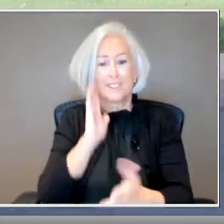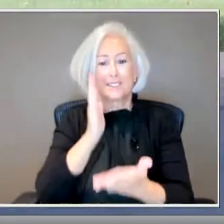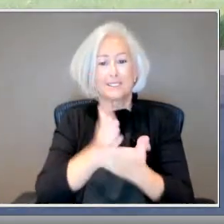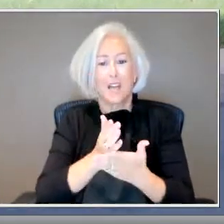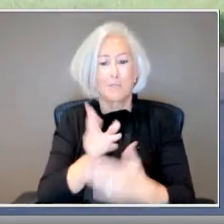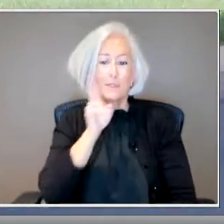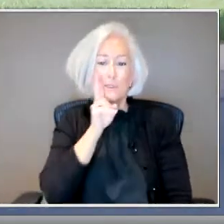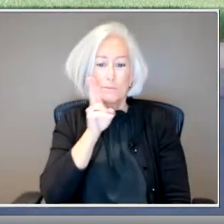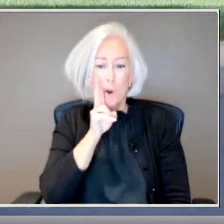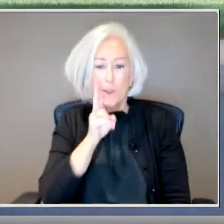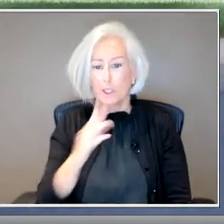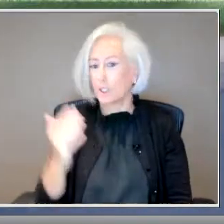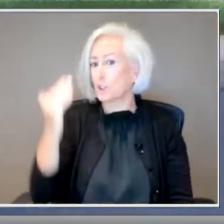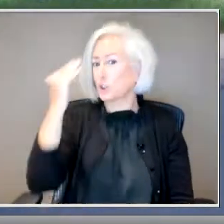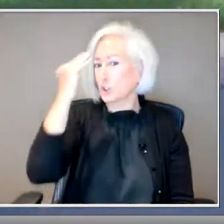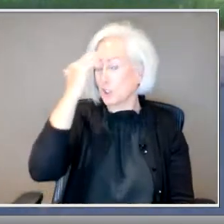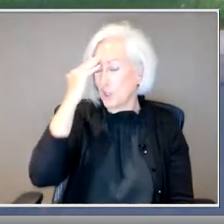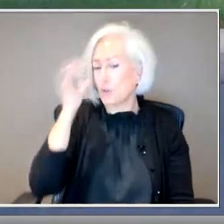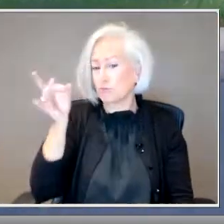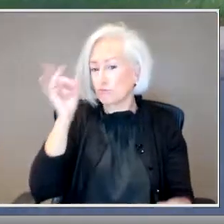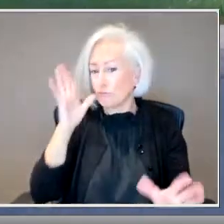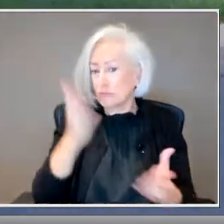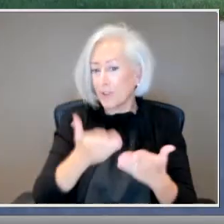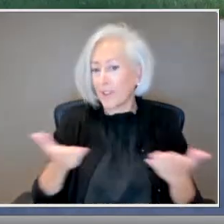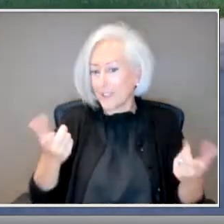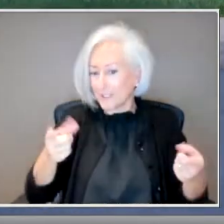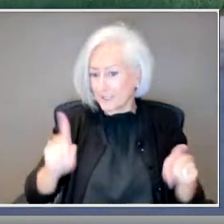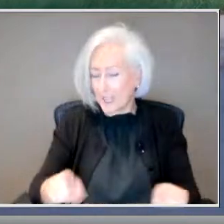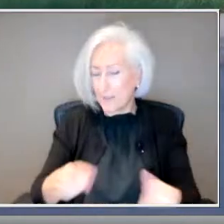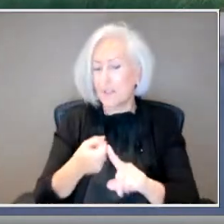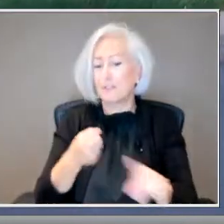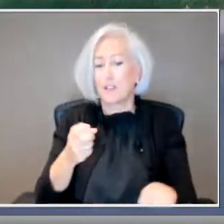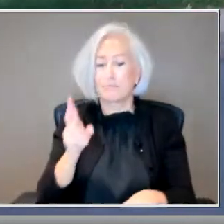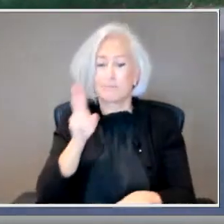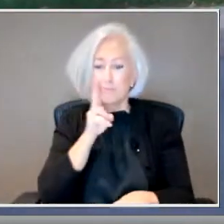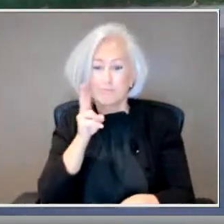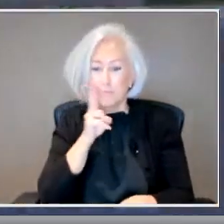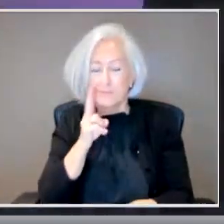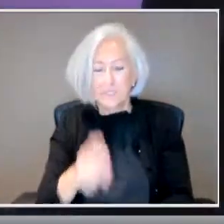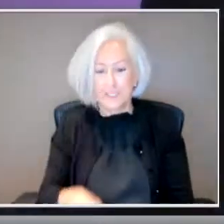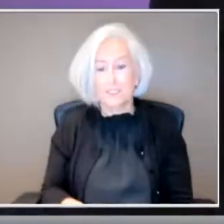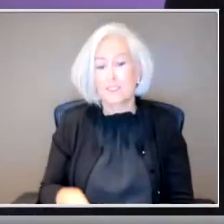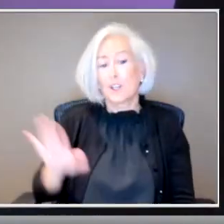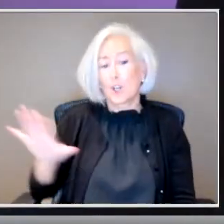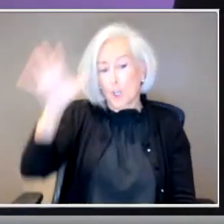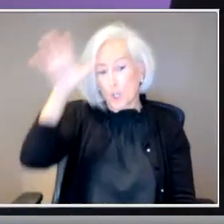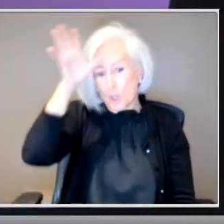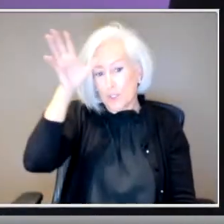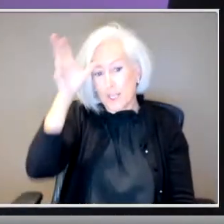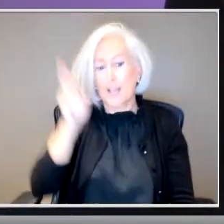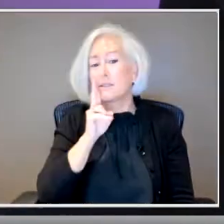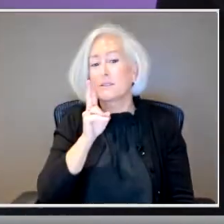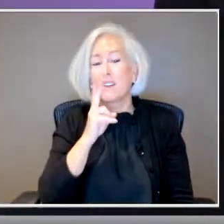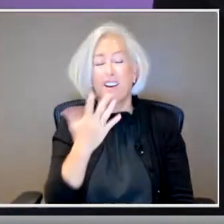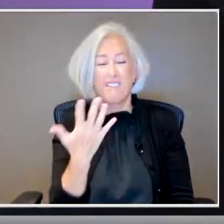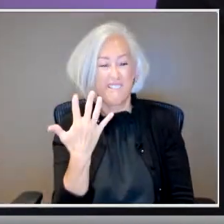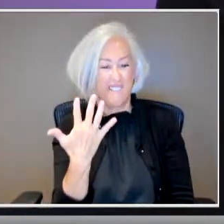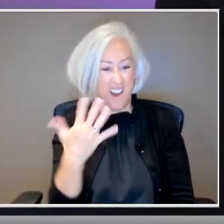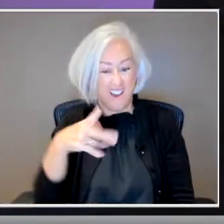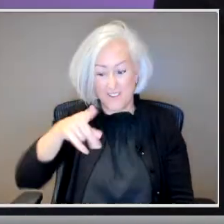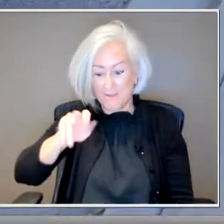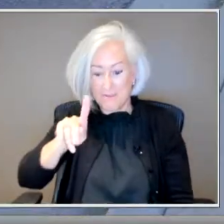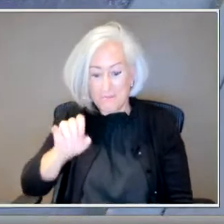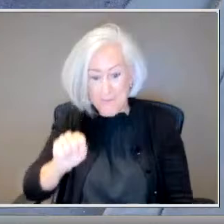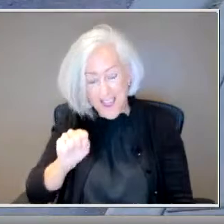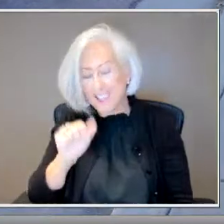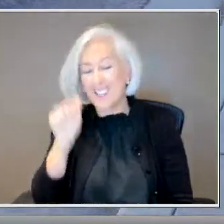of that addiction. My dad smoked 5 packs of cigarettes a day. He was only 47. He had his first heart